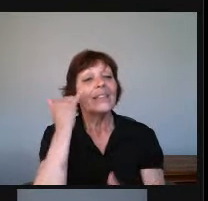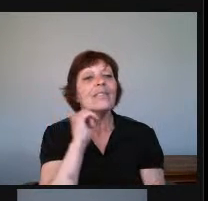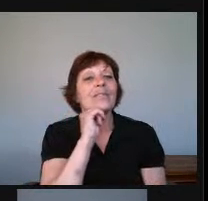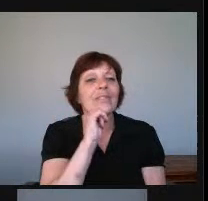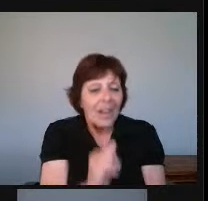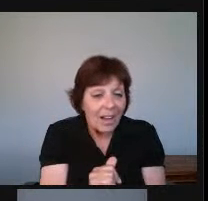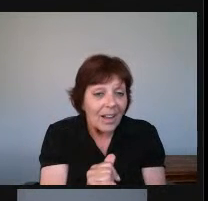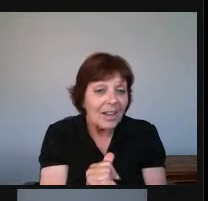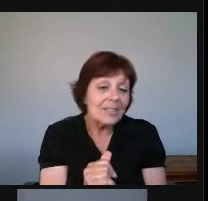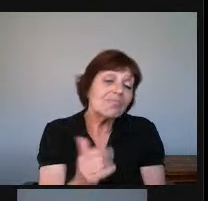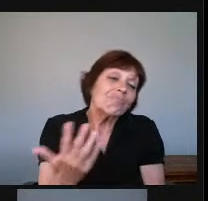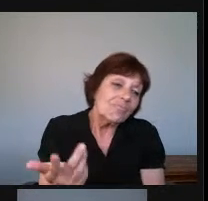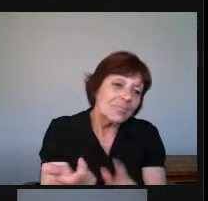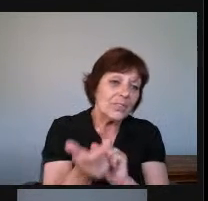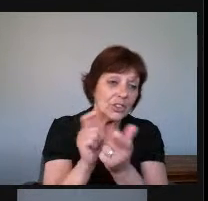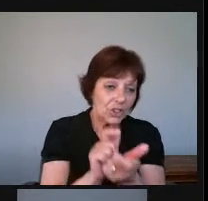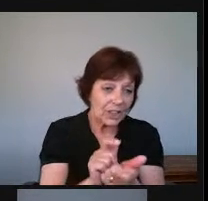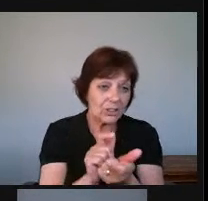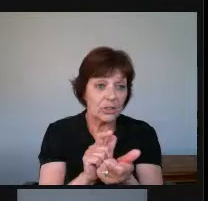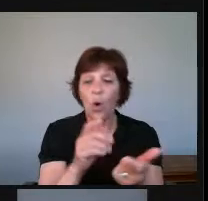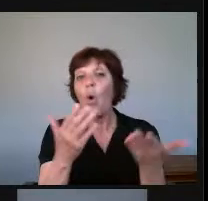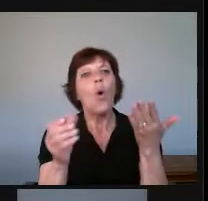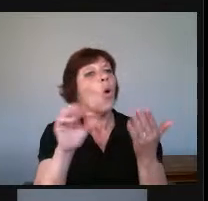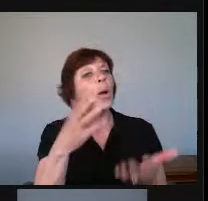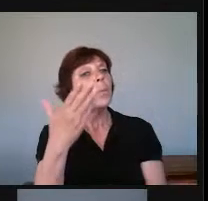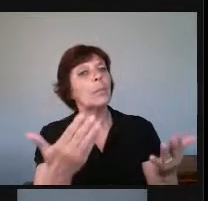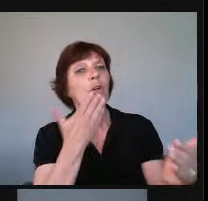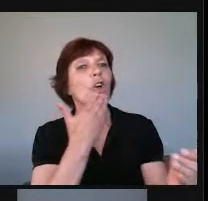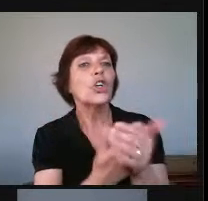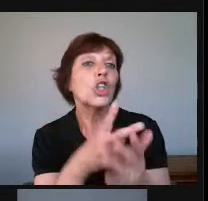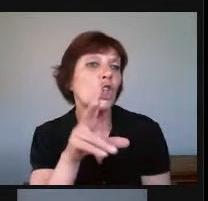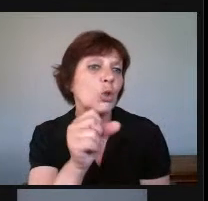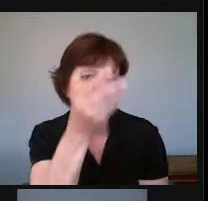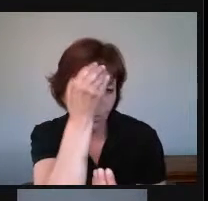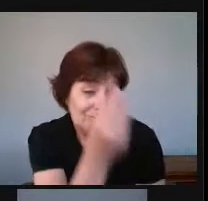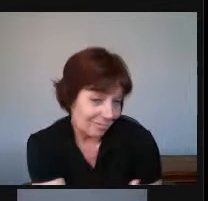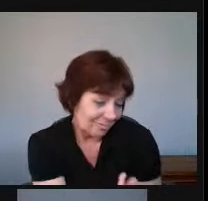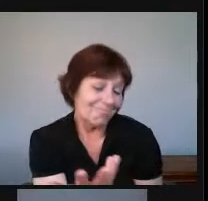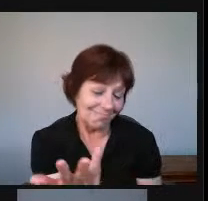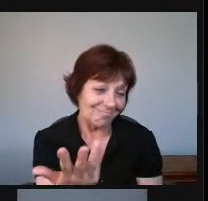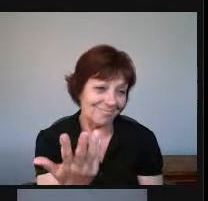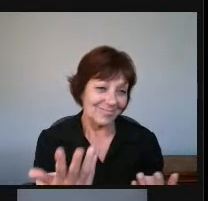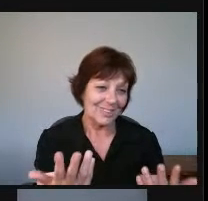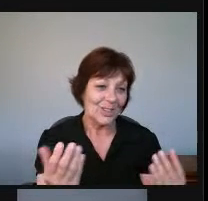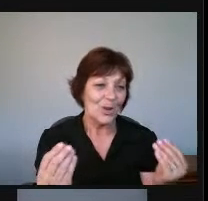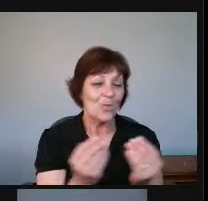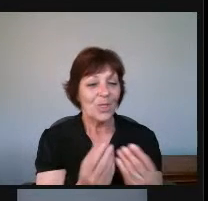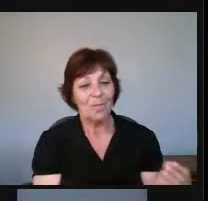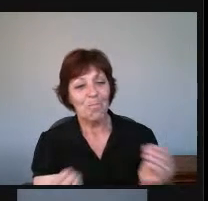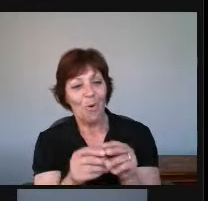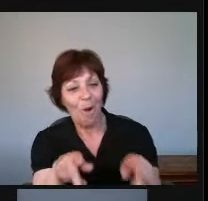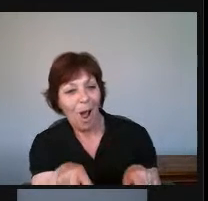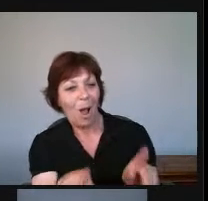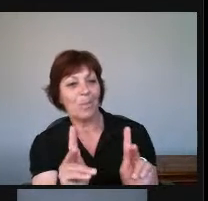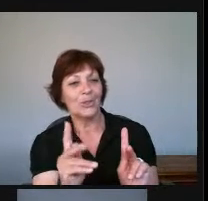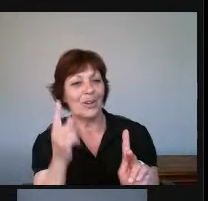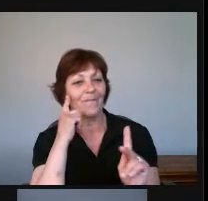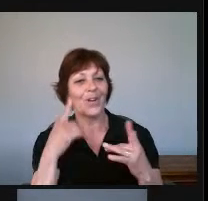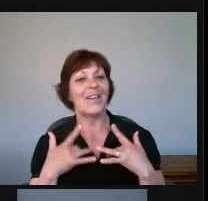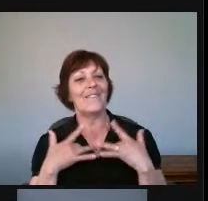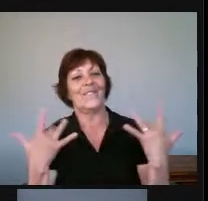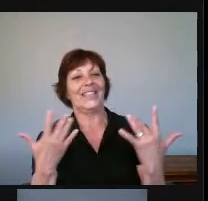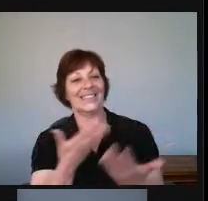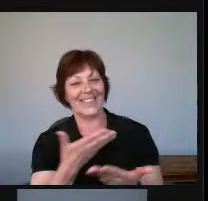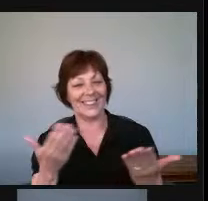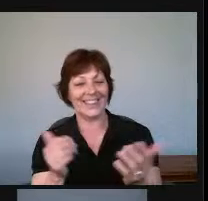some changes or some good, it may be good news with the more increased opportunity for events and